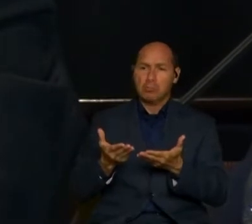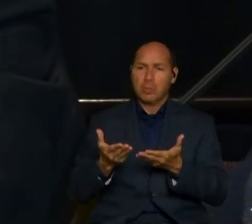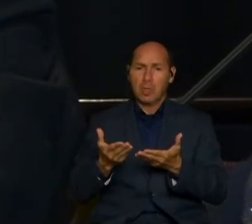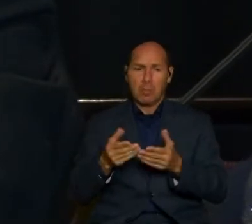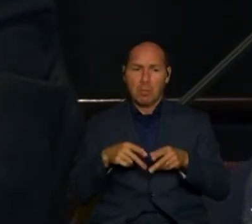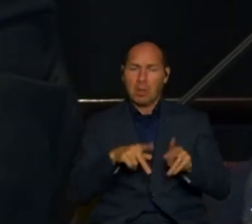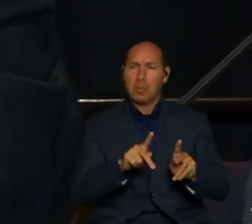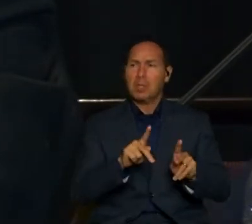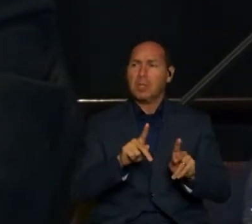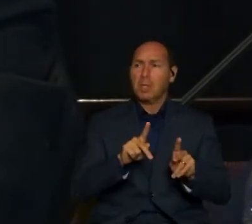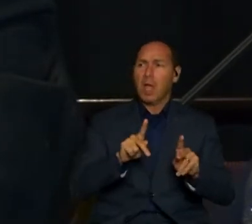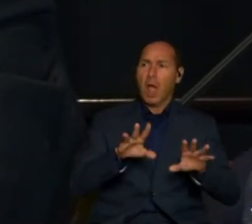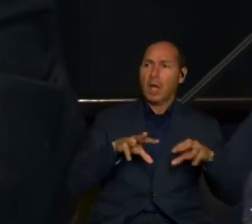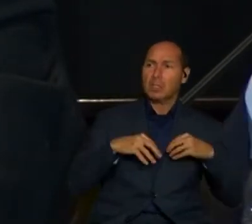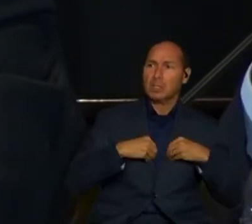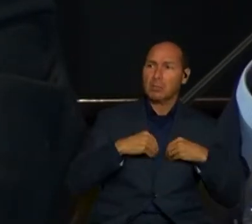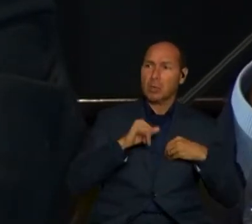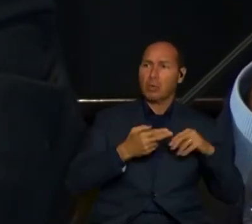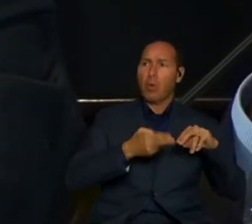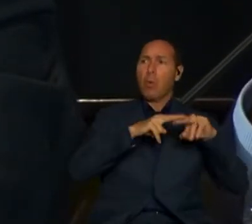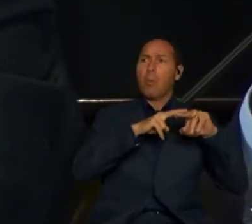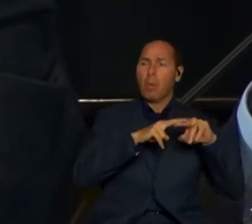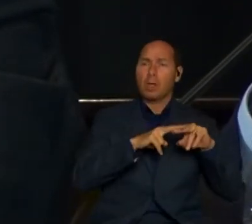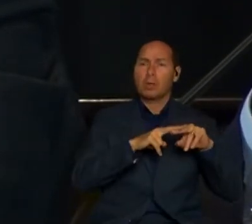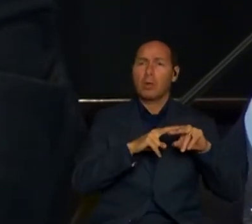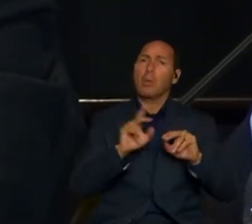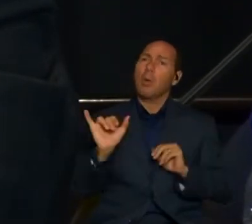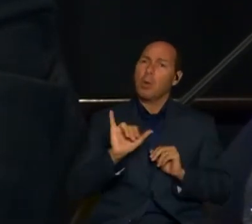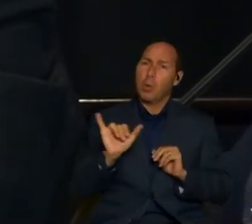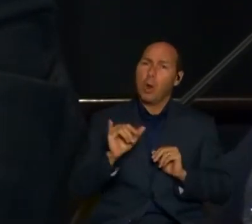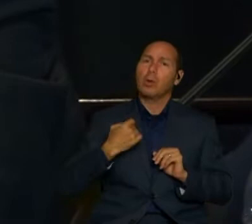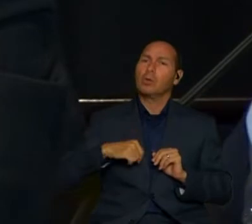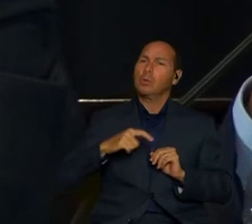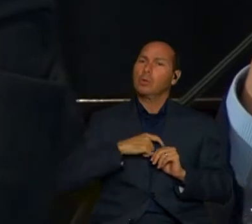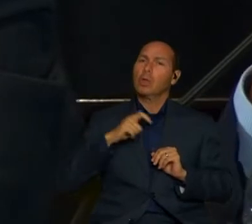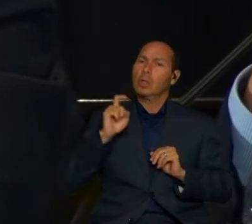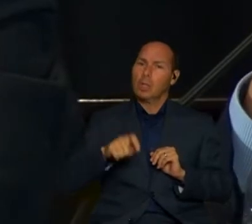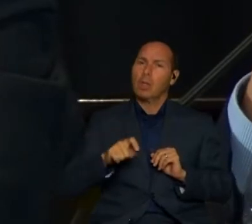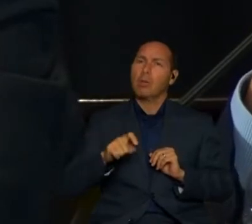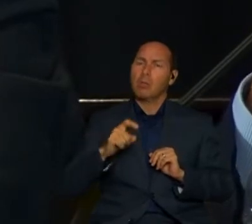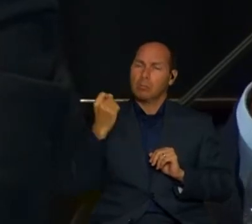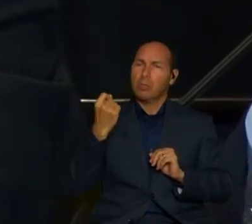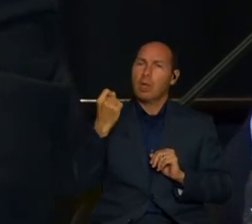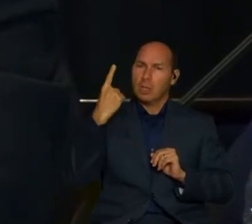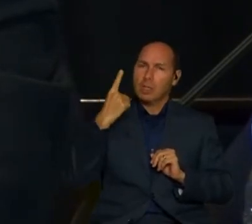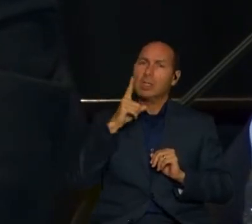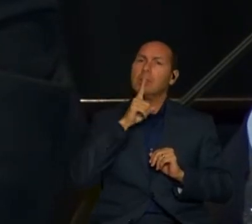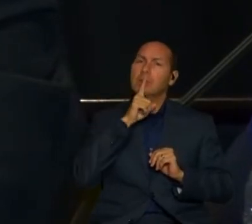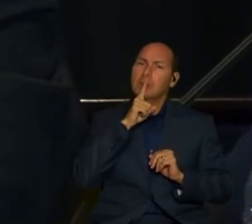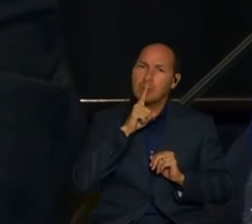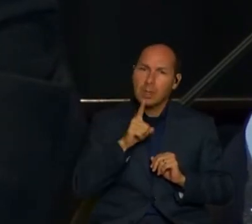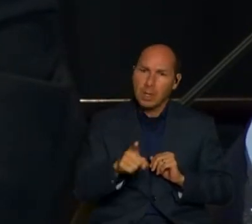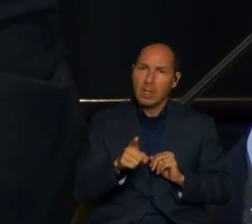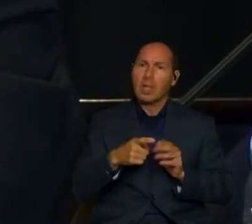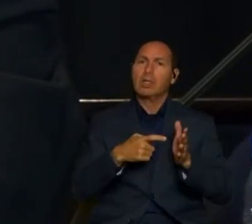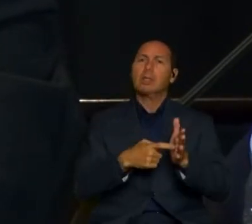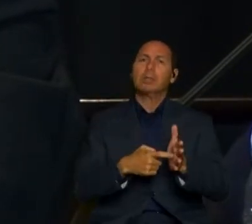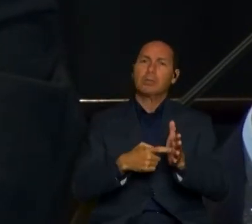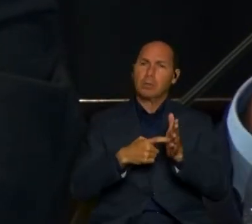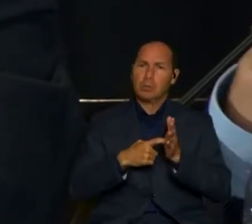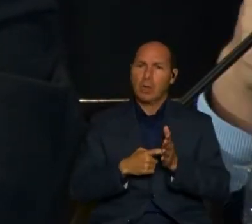do need to be cognizant of the realities and the requirements to keep